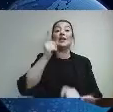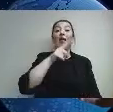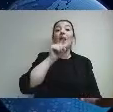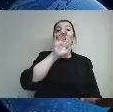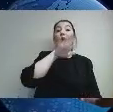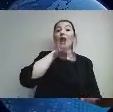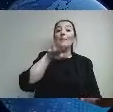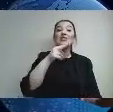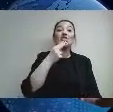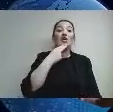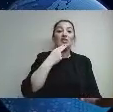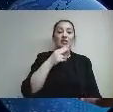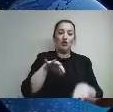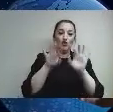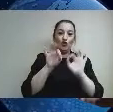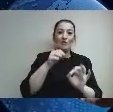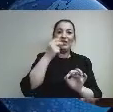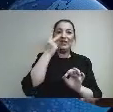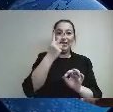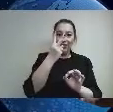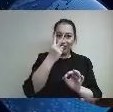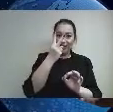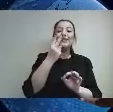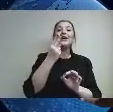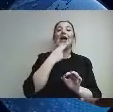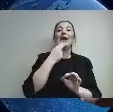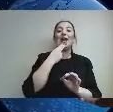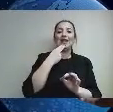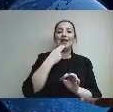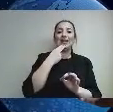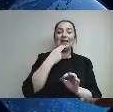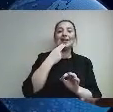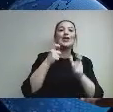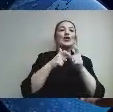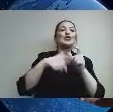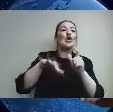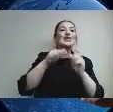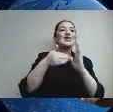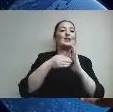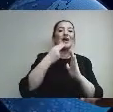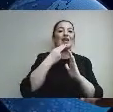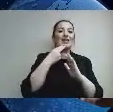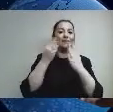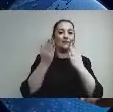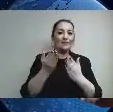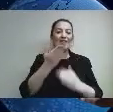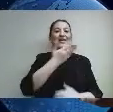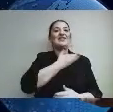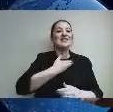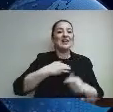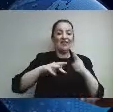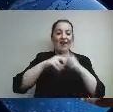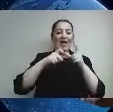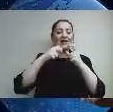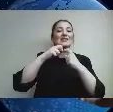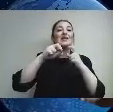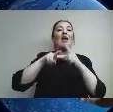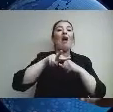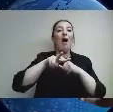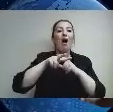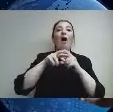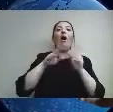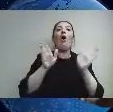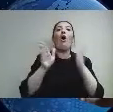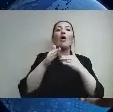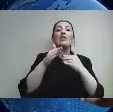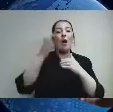two social entrepreneurs. One of them is Esra Odabaşı, who is an entrepreneur, but also she is a member of Kagider,